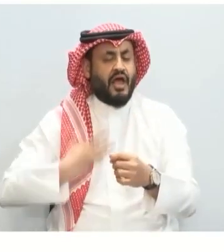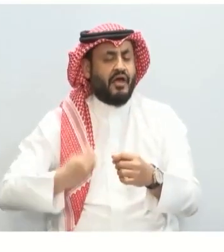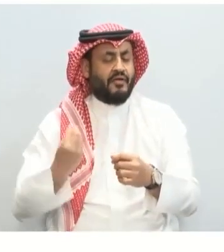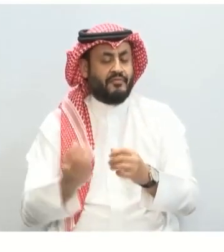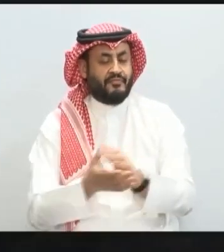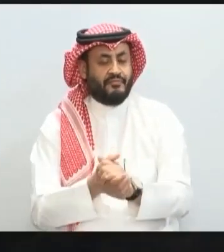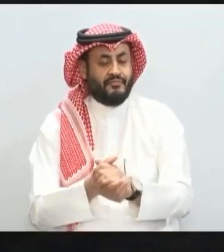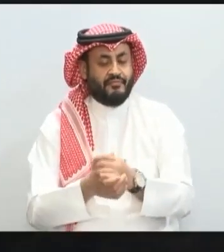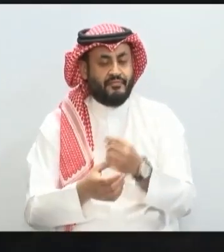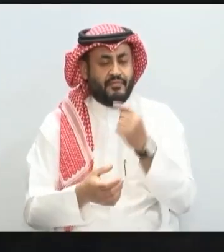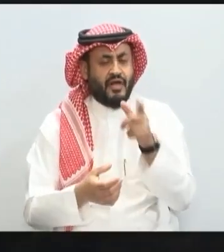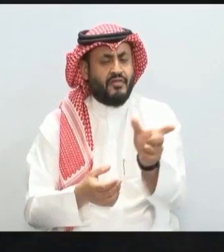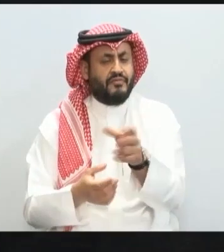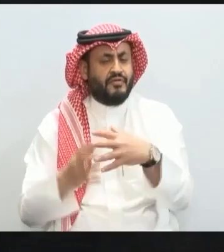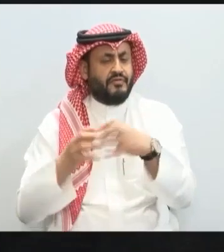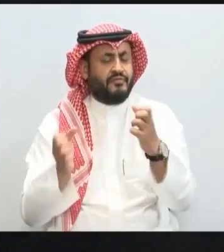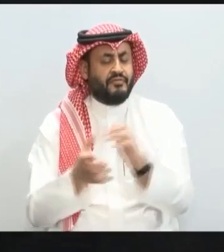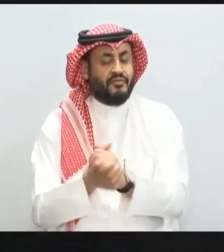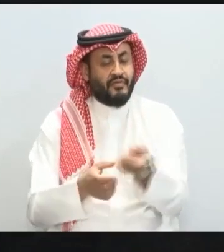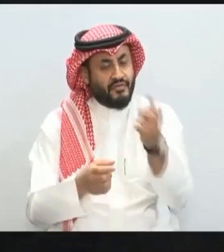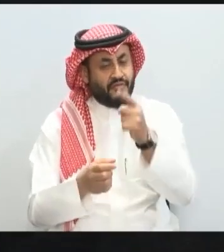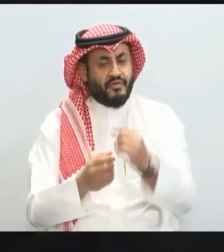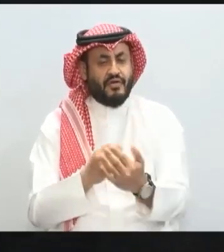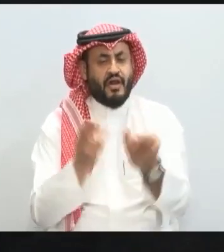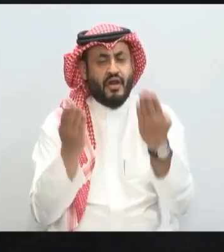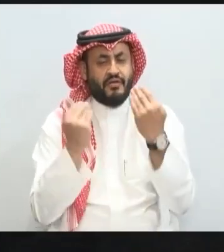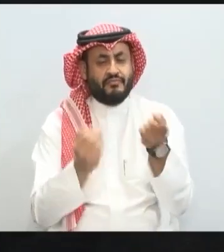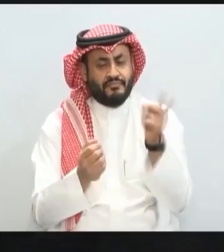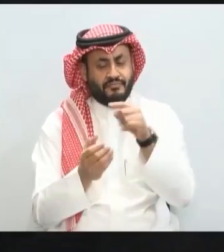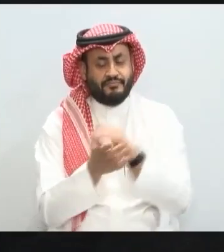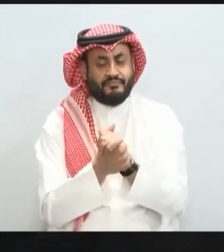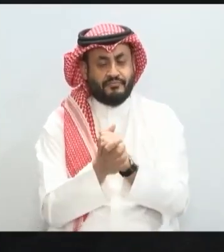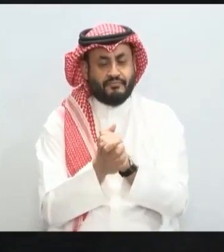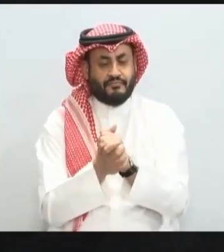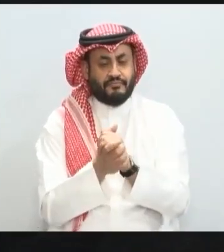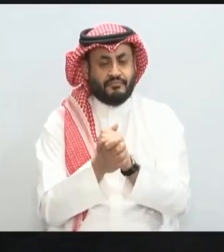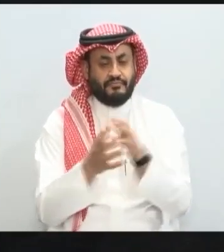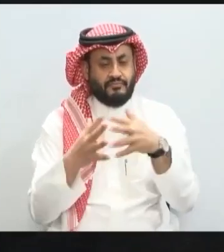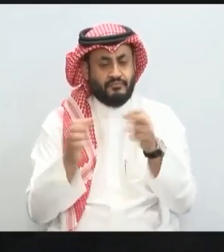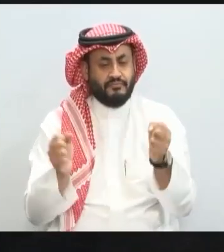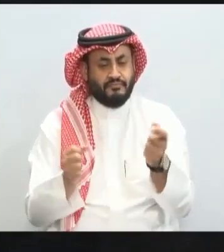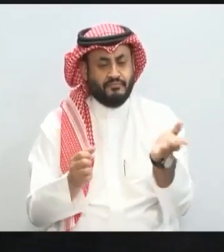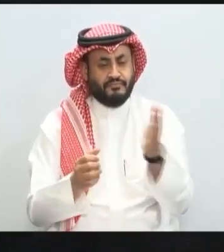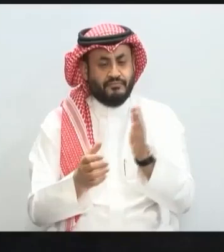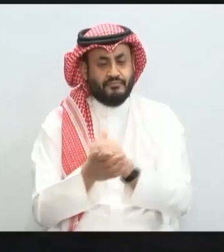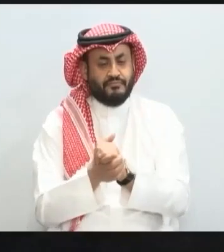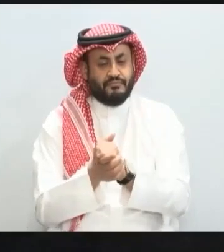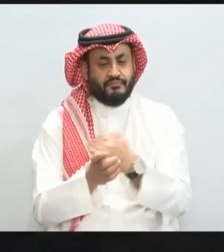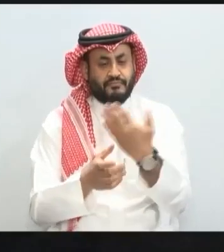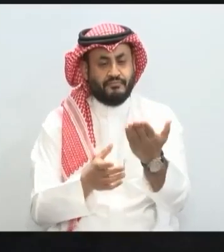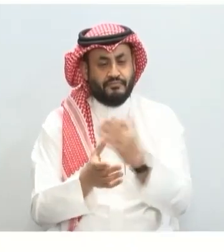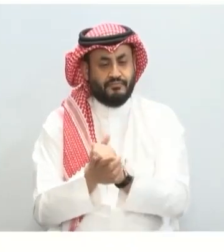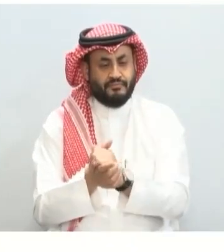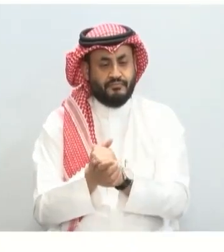what's the meaning of sweet tooth, but we will learn about that later in the real talk.